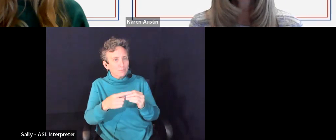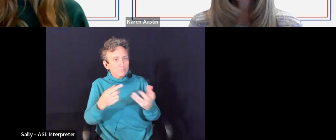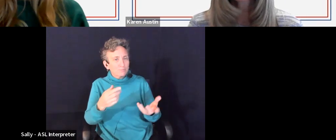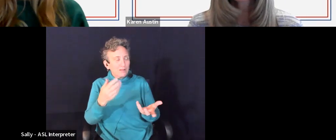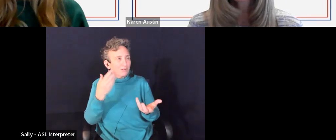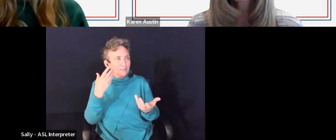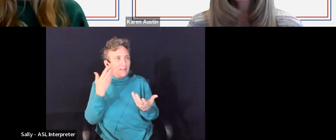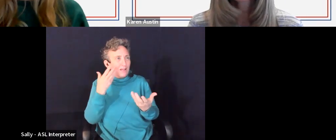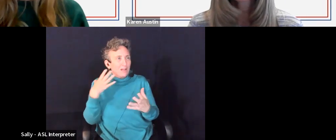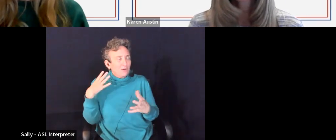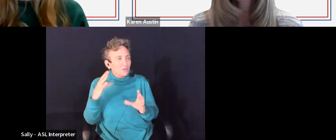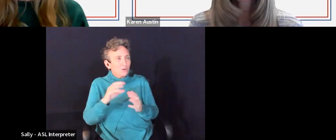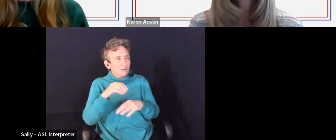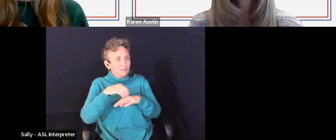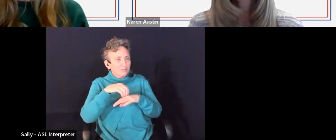legal advice there.